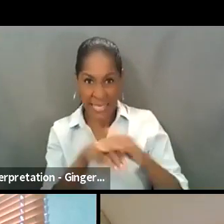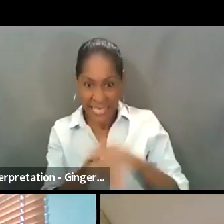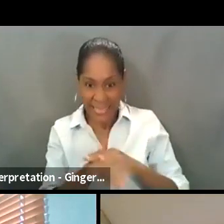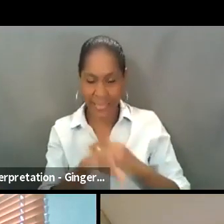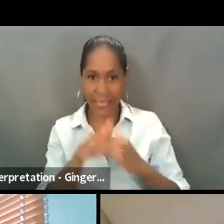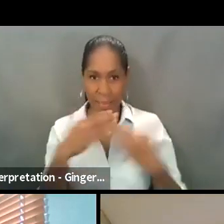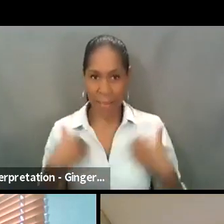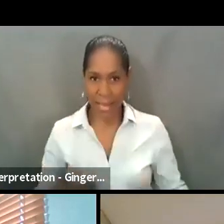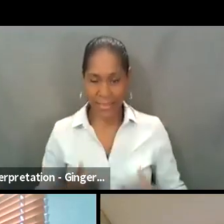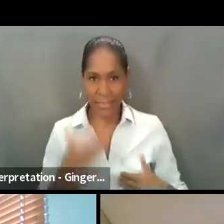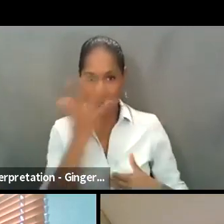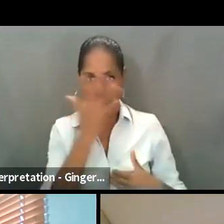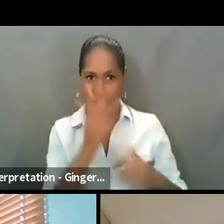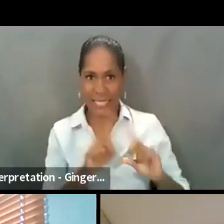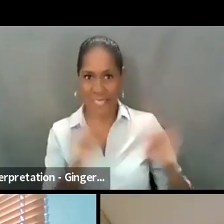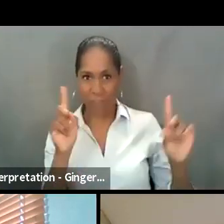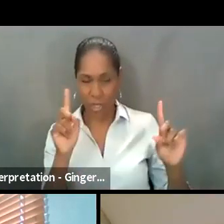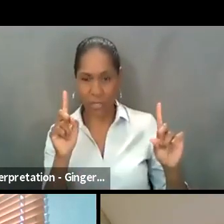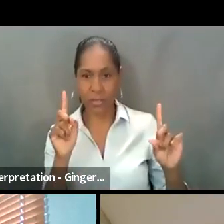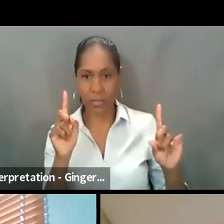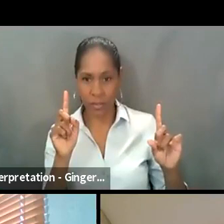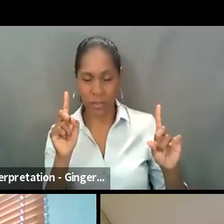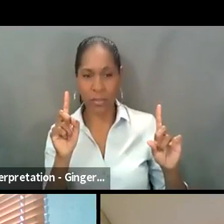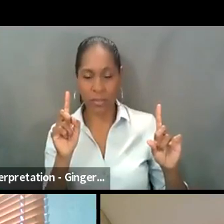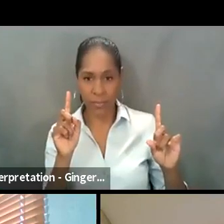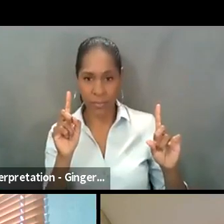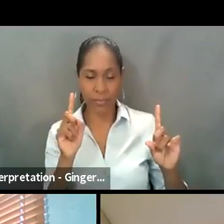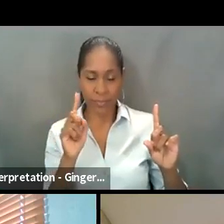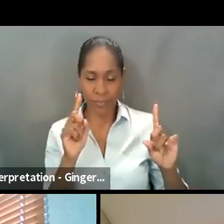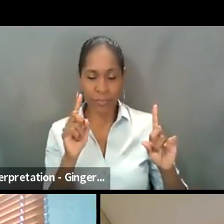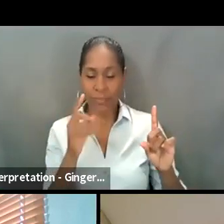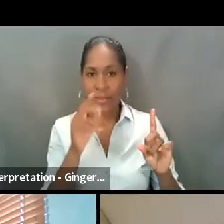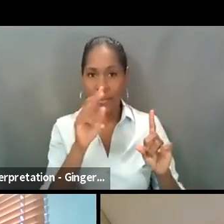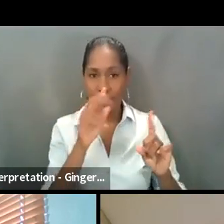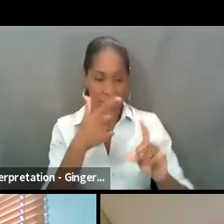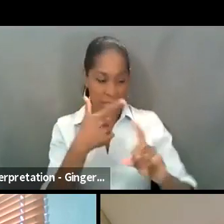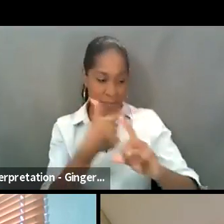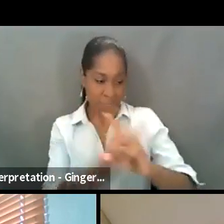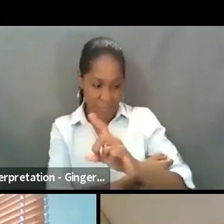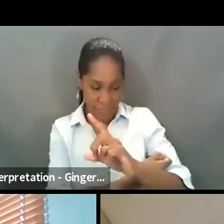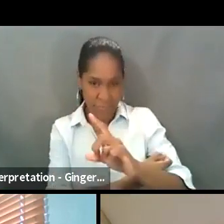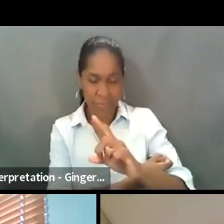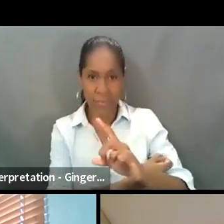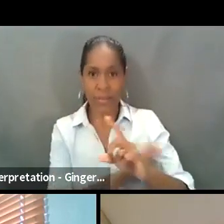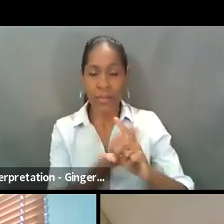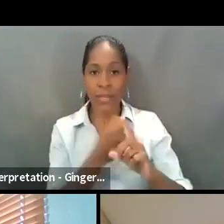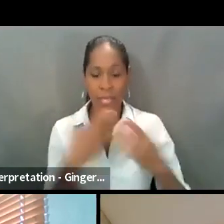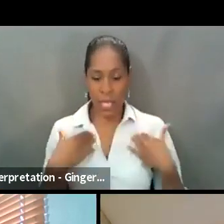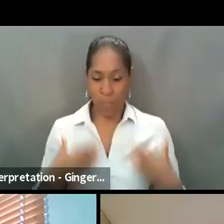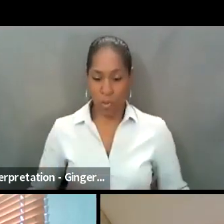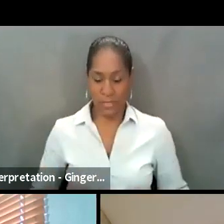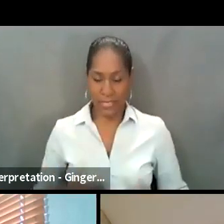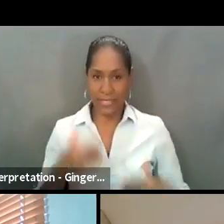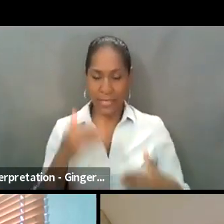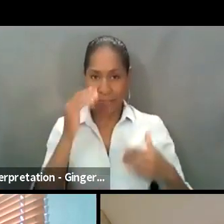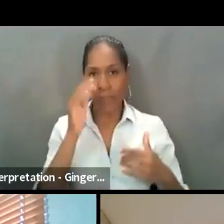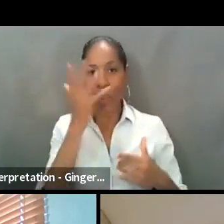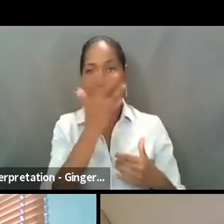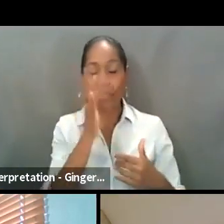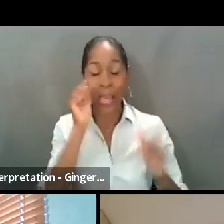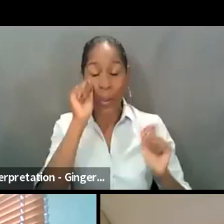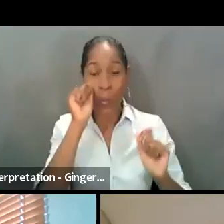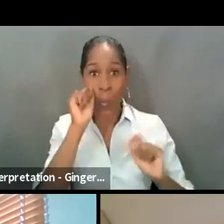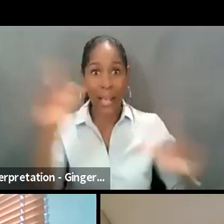is exactly what we put into the vaccine, the thing that shouldn't be in your body. And your immune system is waking up and it's saying,